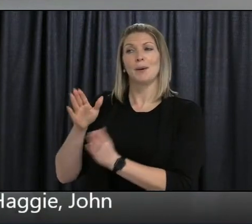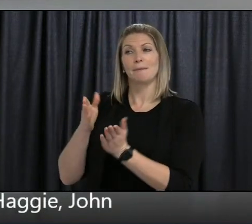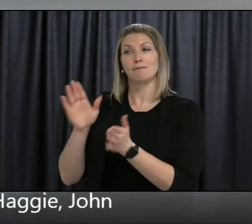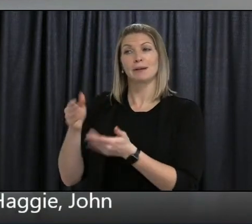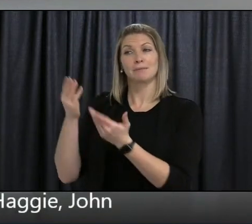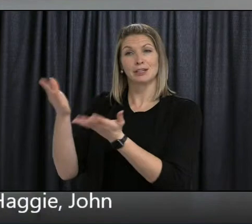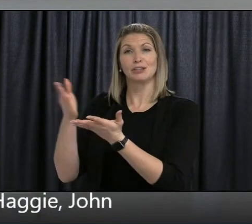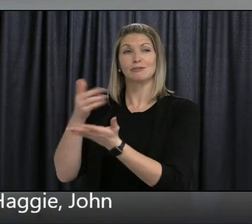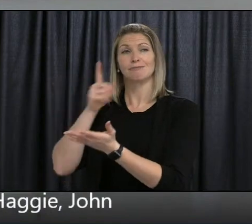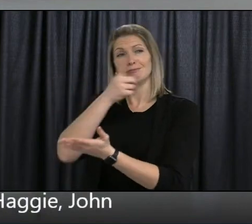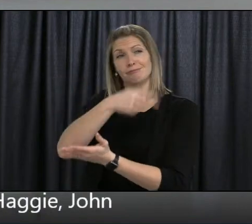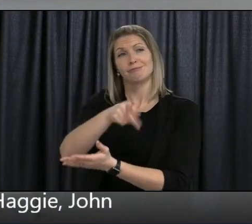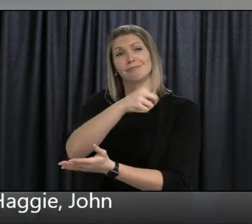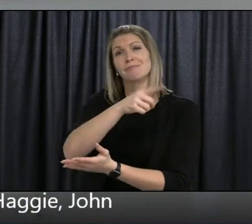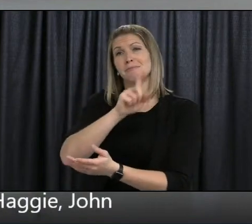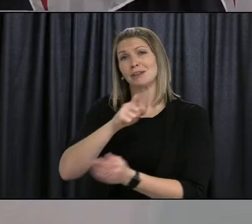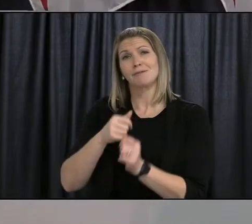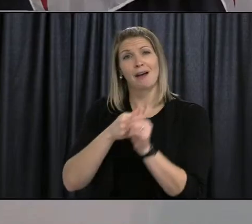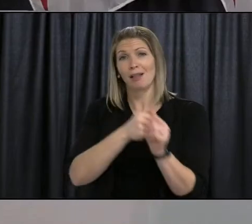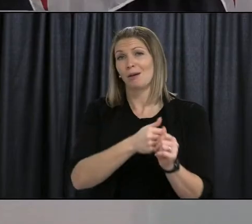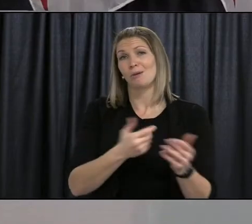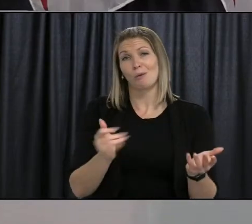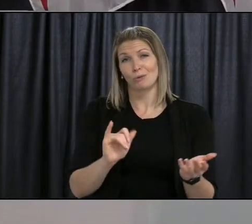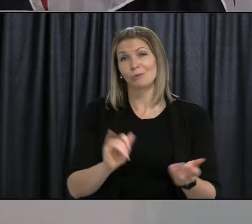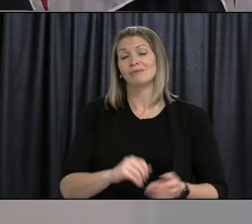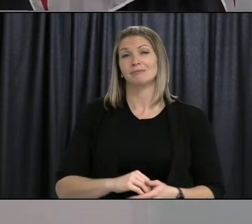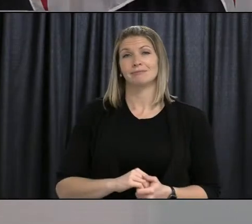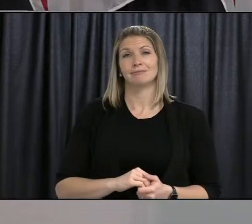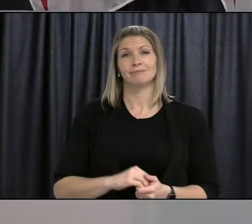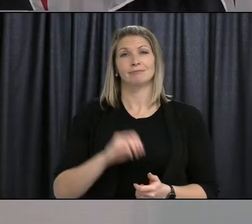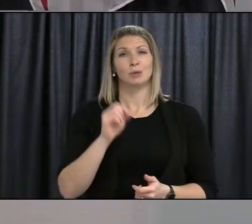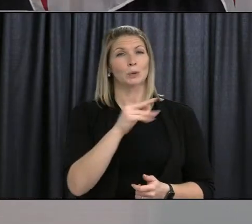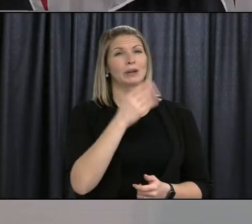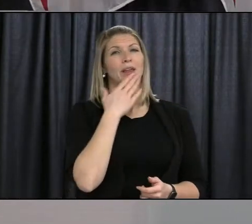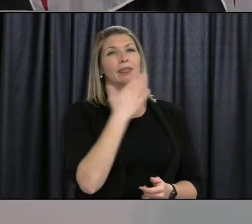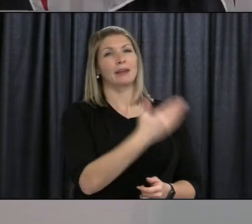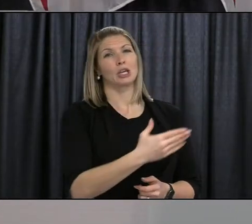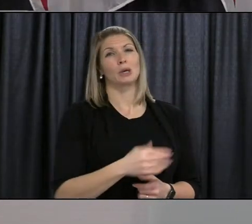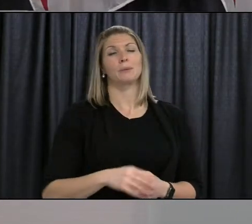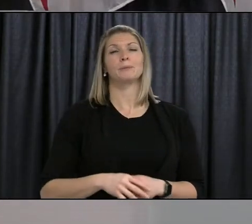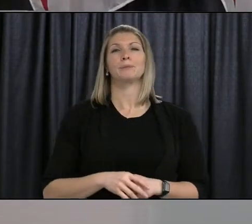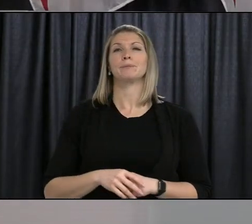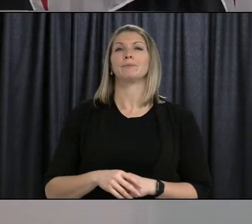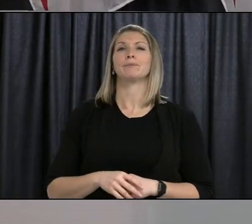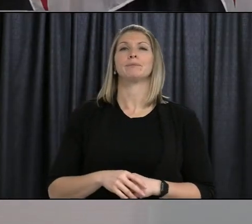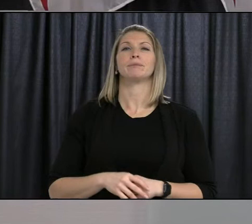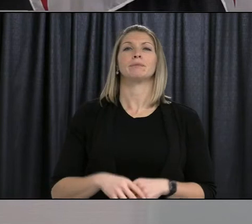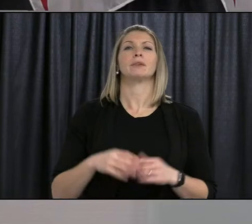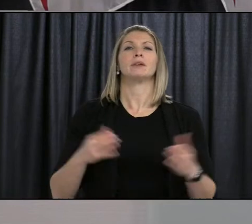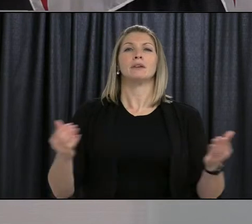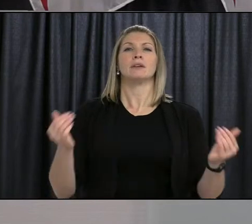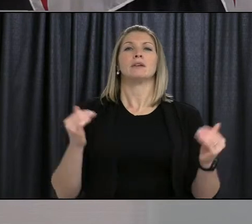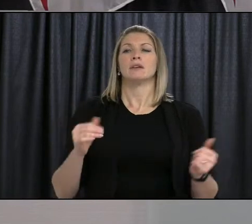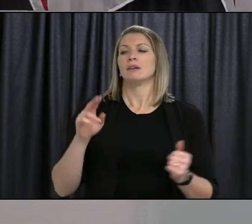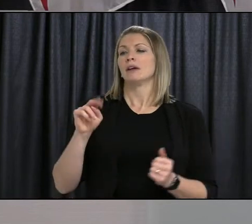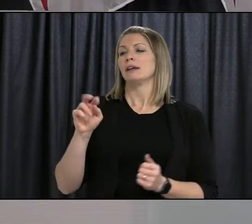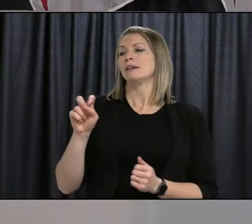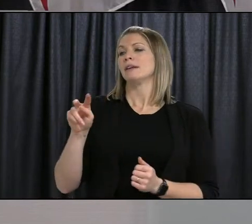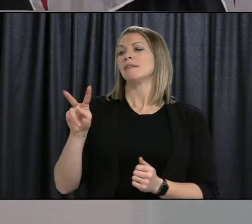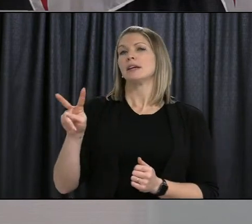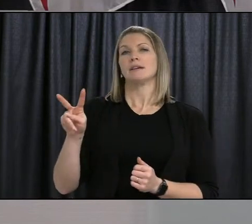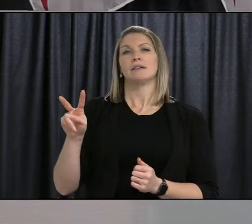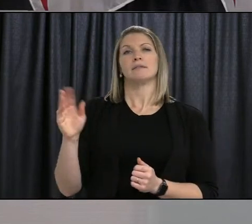like. Okay, thank you. Our next questions are from Kellyanne Roberts with NTV. Please go